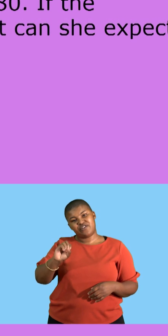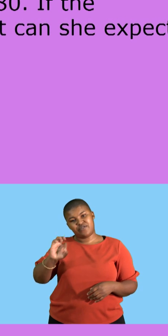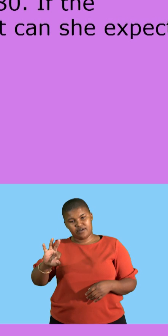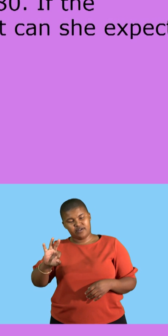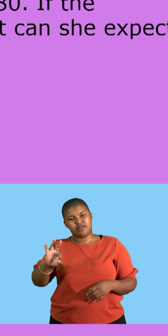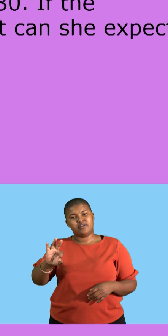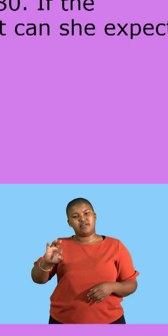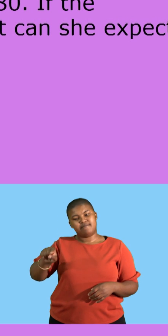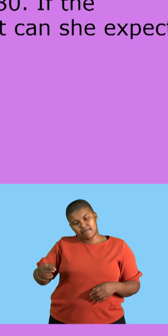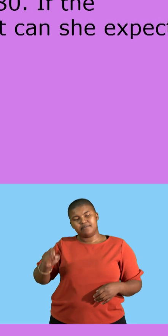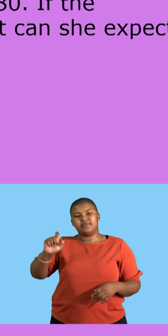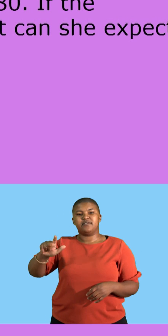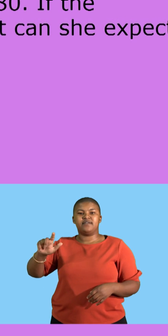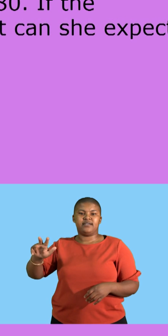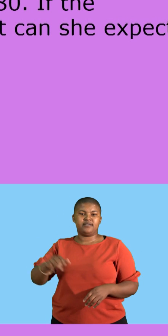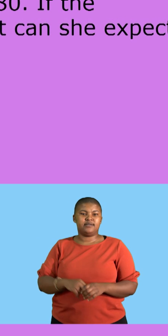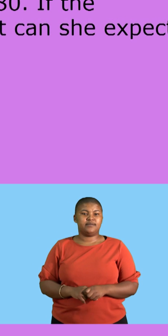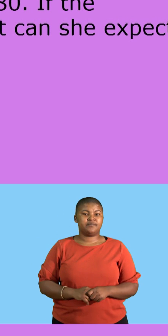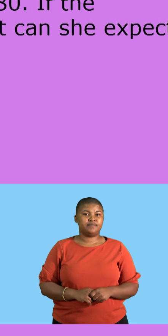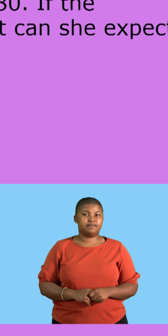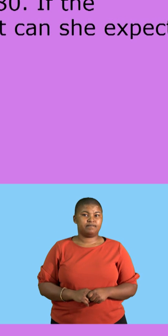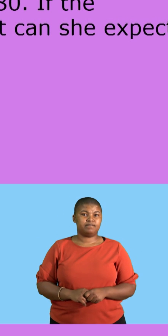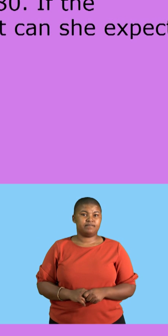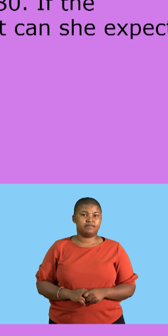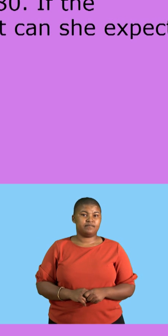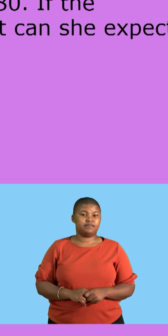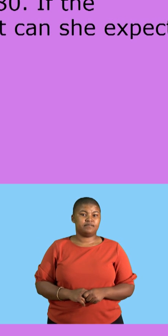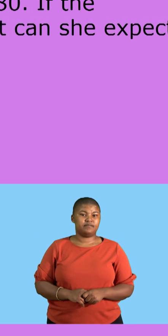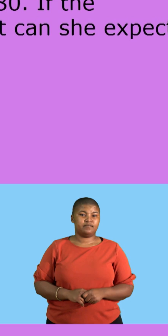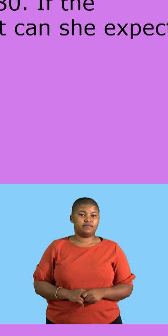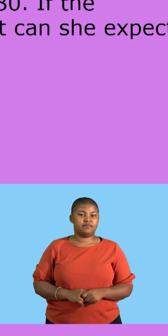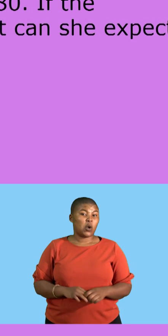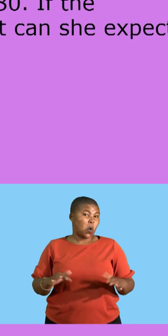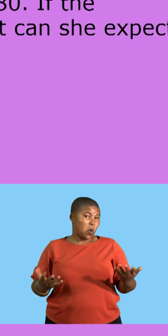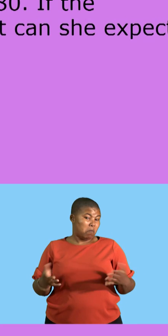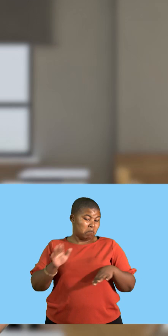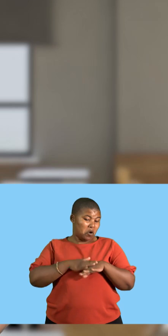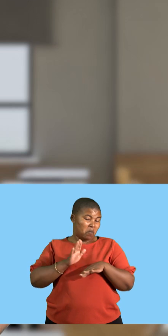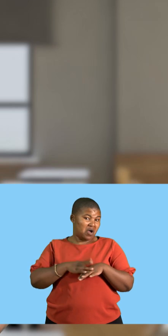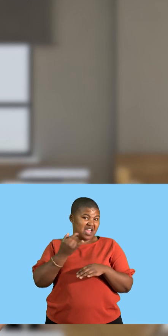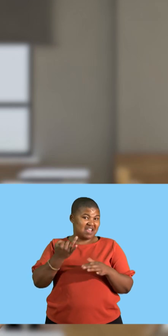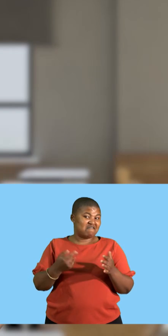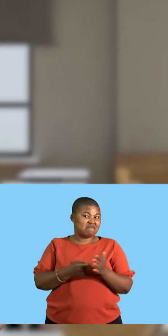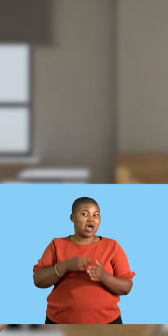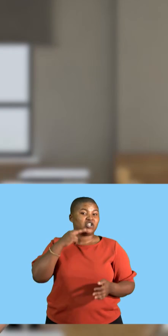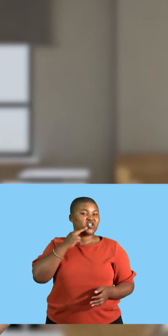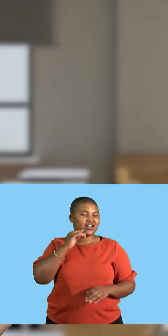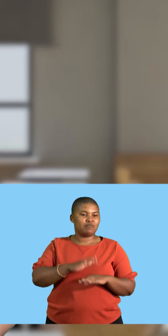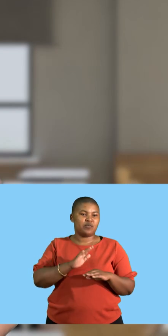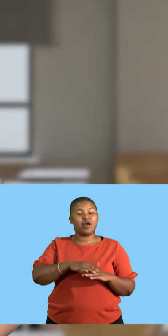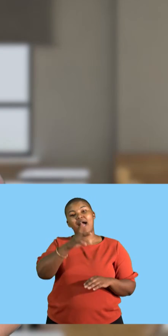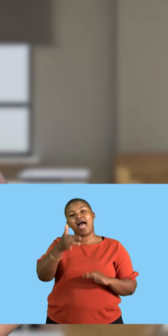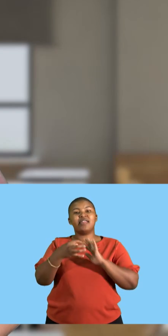3,303 Rand 78. unless she buys some extra chocolates. And then let's look